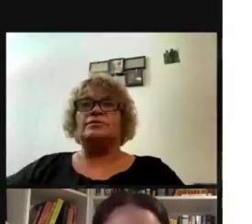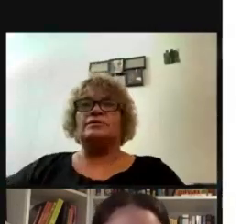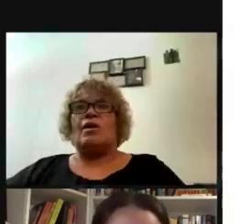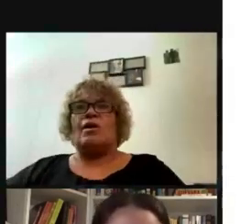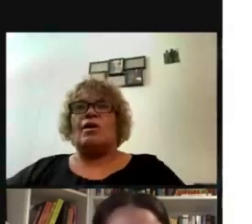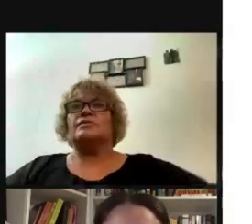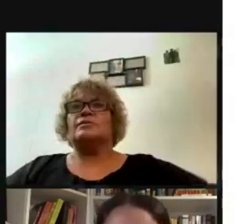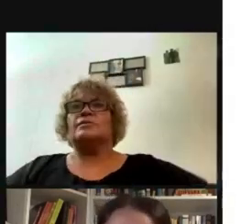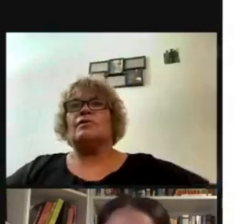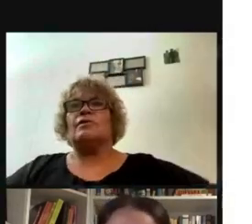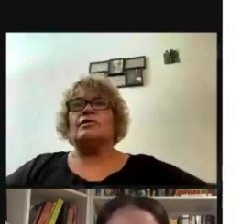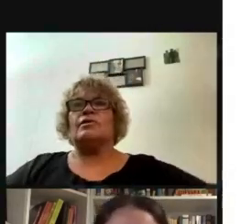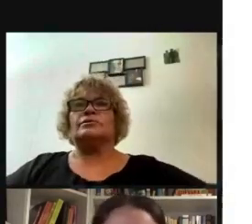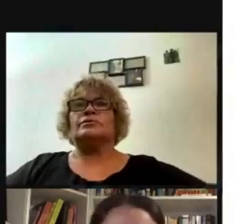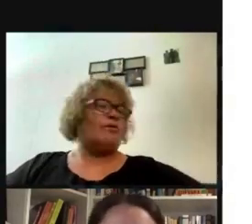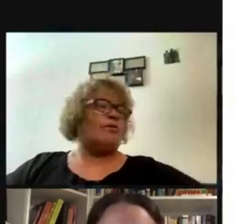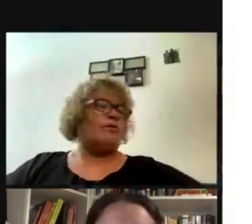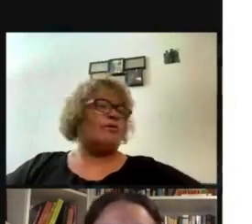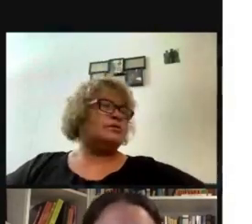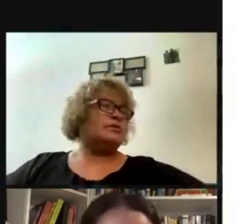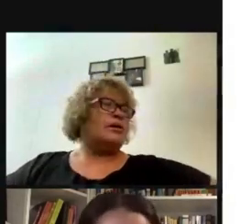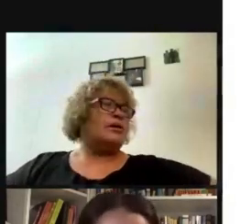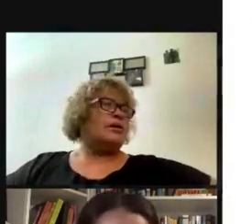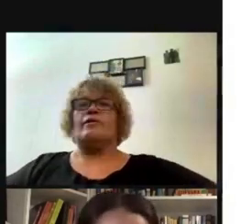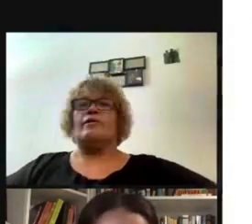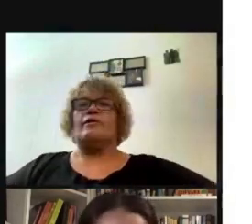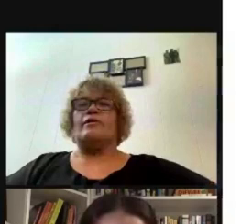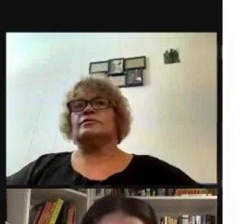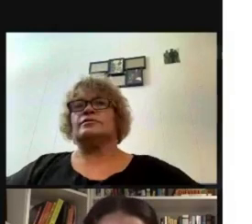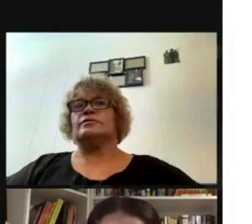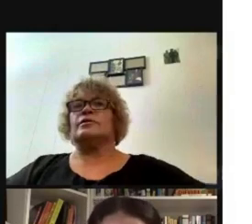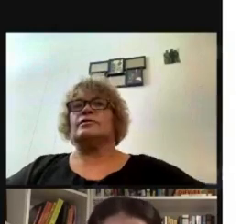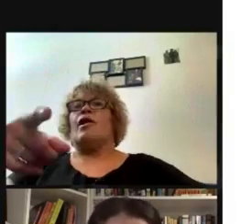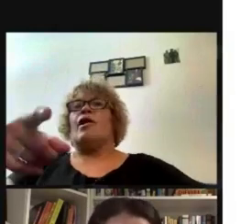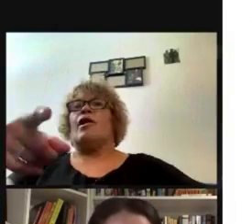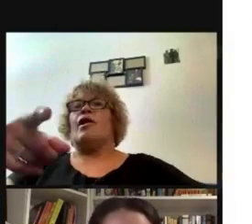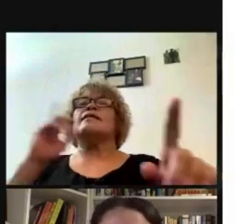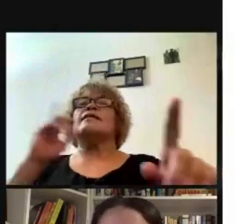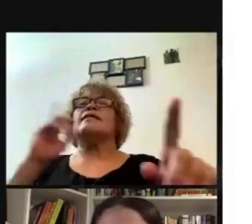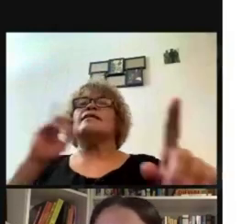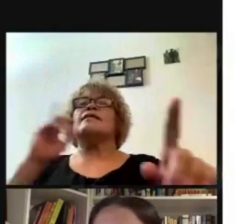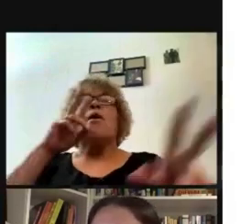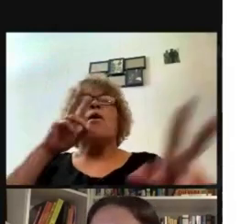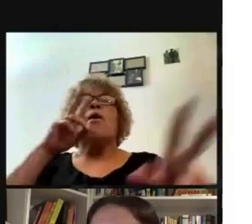I also analyzed kind of this gendered application of feeble-mindedness, looking at how